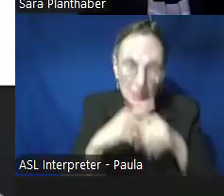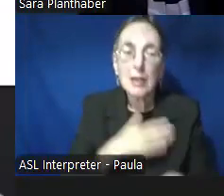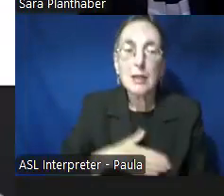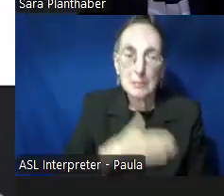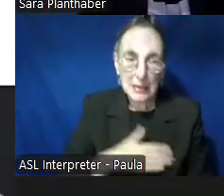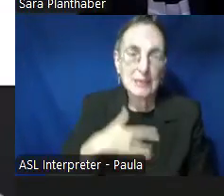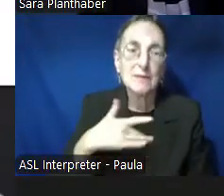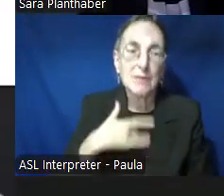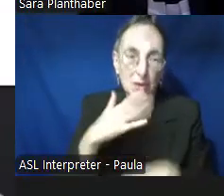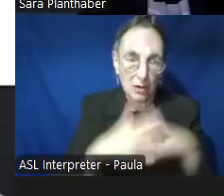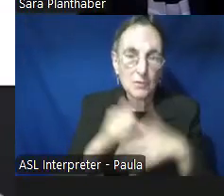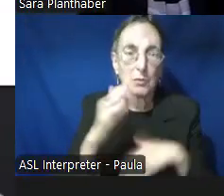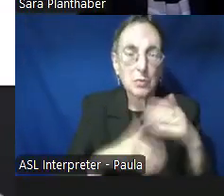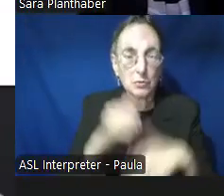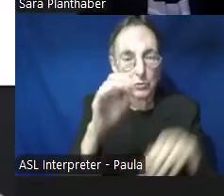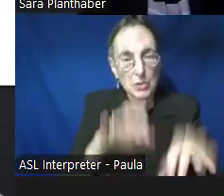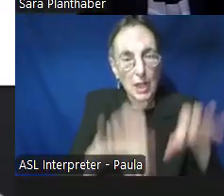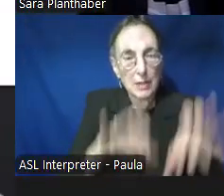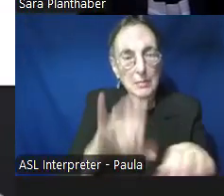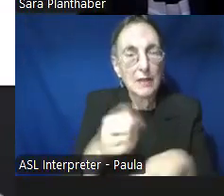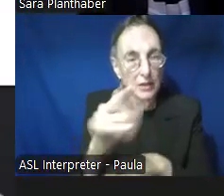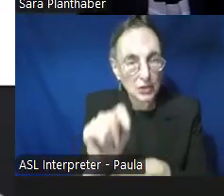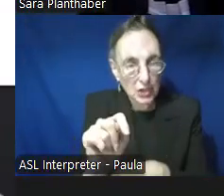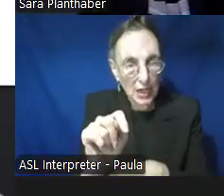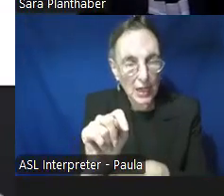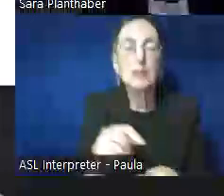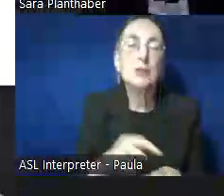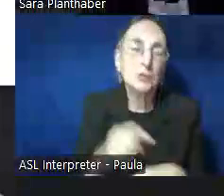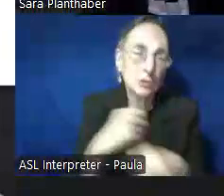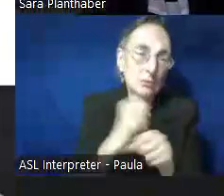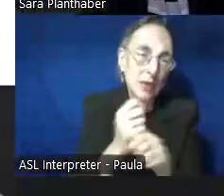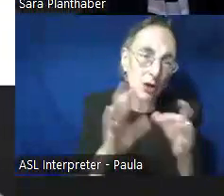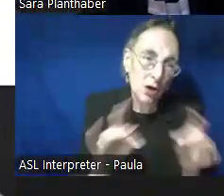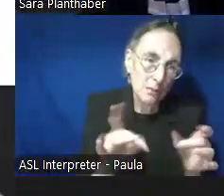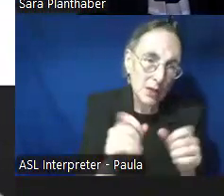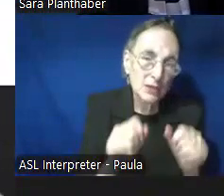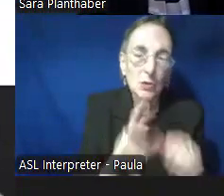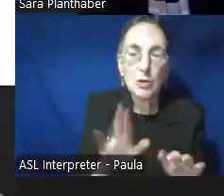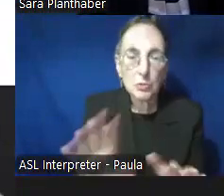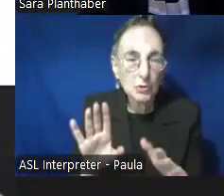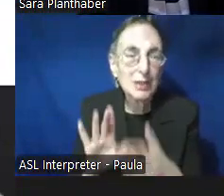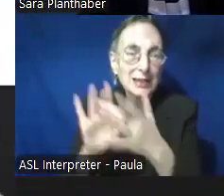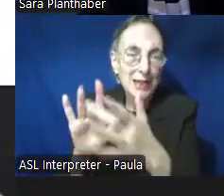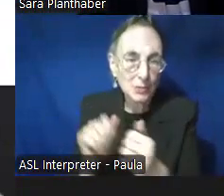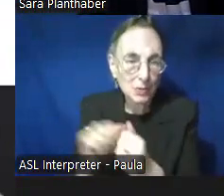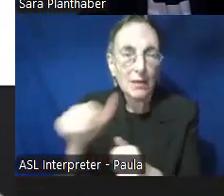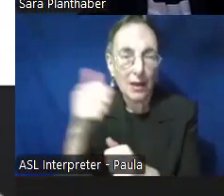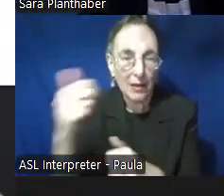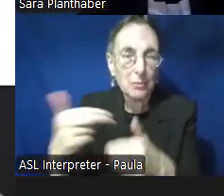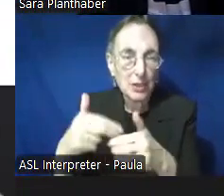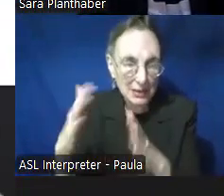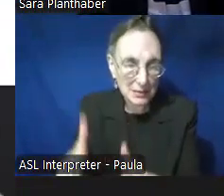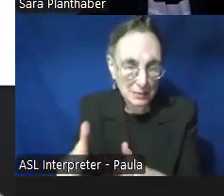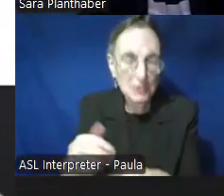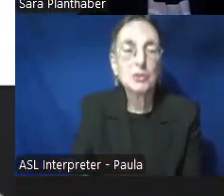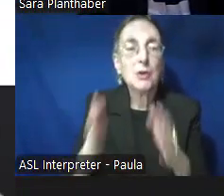the chat throughout the webinar to make comments or connect with other participants. To ask a question at any